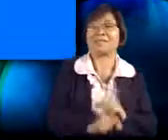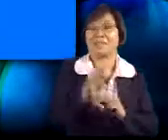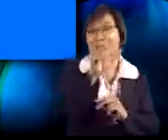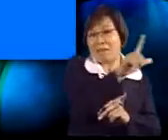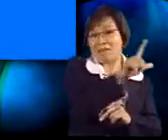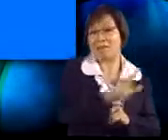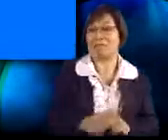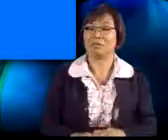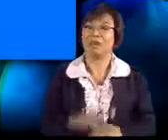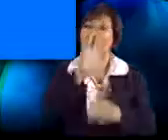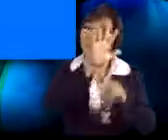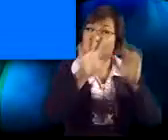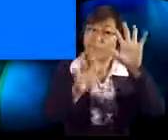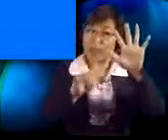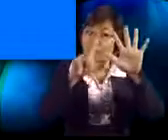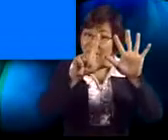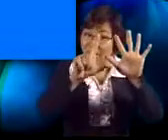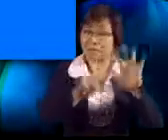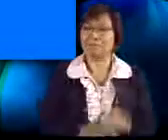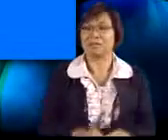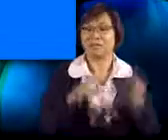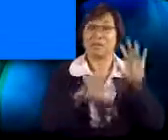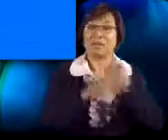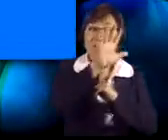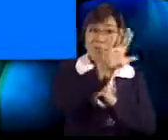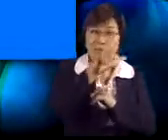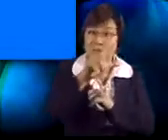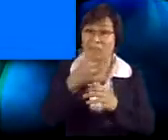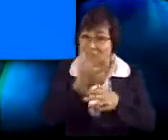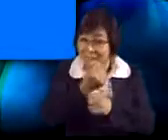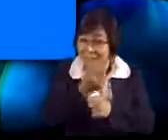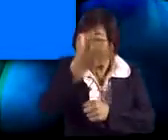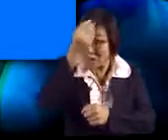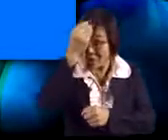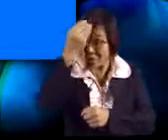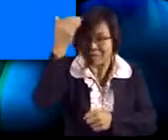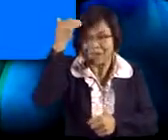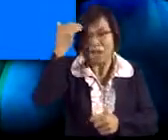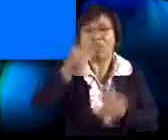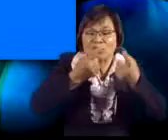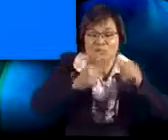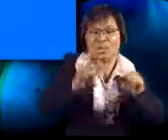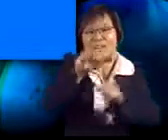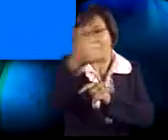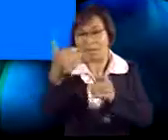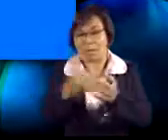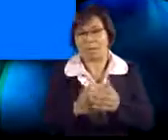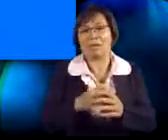So, 5 liters. Okay? Do you get it? Now, let's try another one.